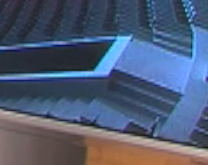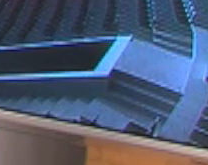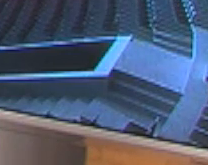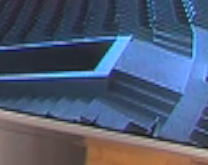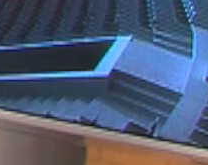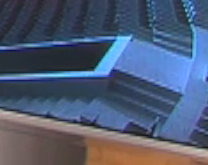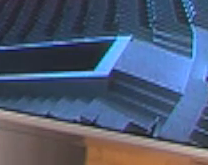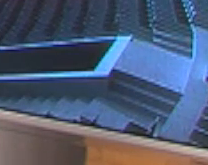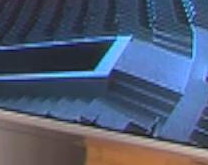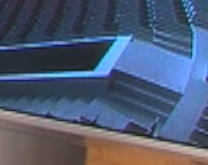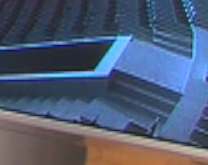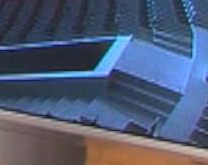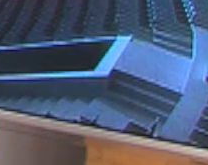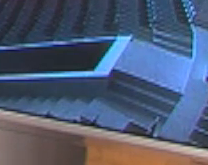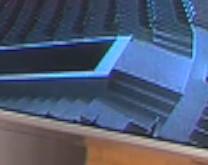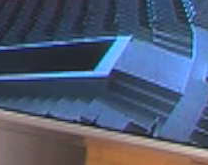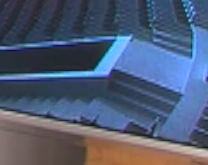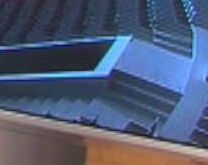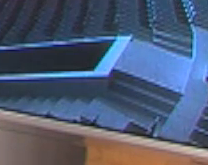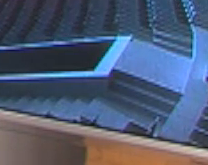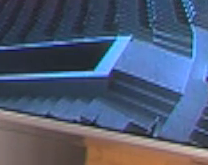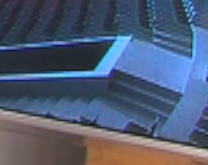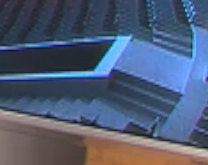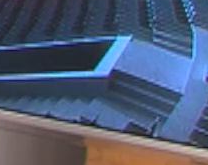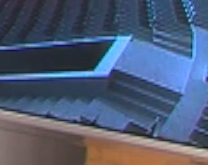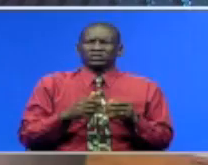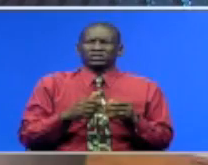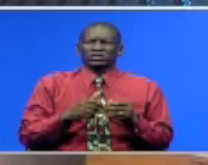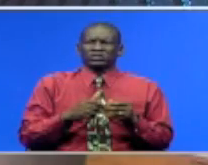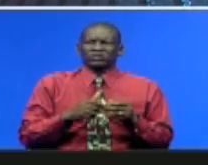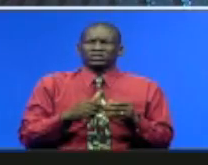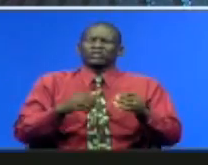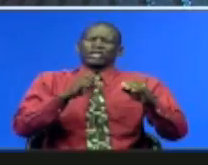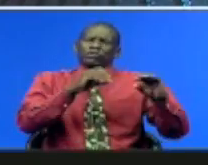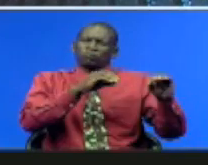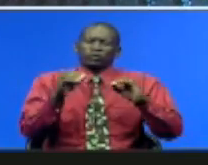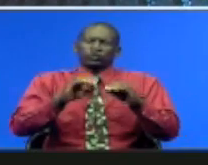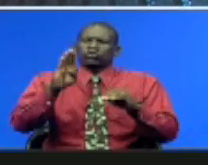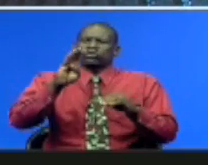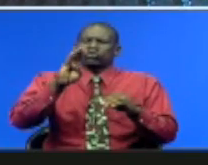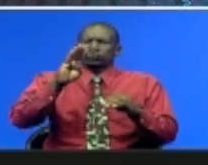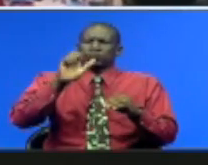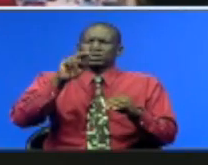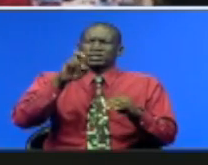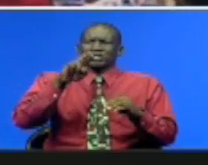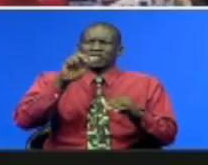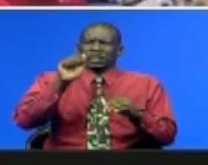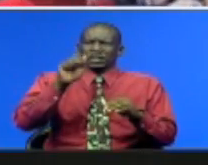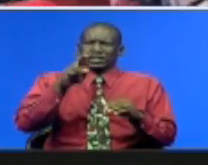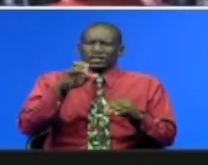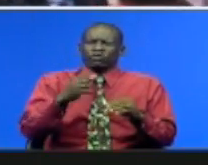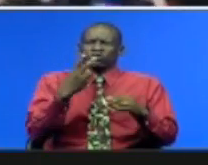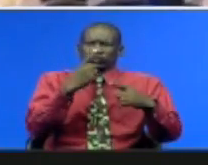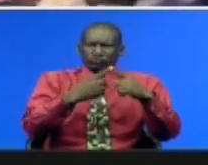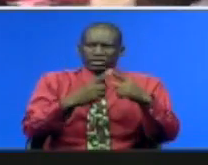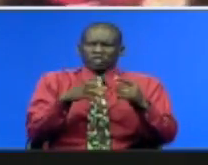Tusker FC's Premier League winning coach Paul Nkata has left the club for Bandari FC on a two-year deal. This comes just 2 days after the Ugandan tactician was crowned the